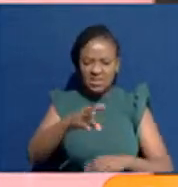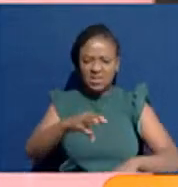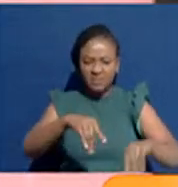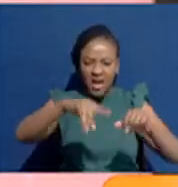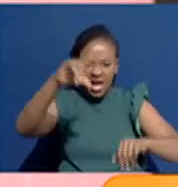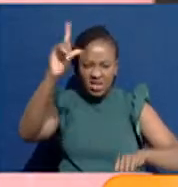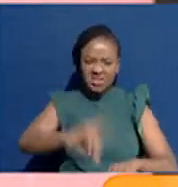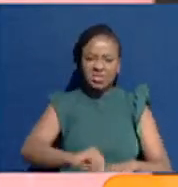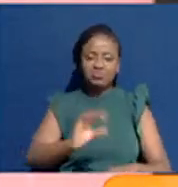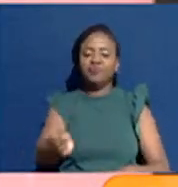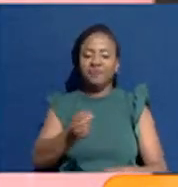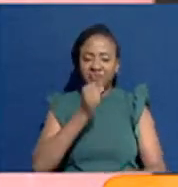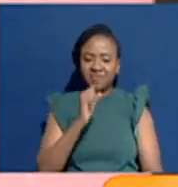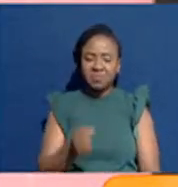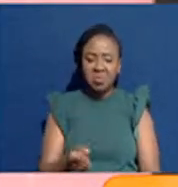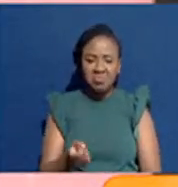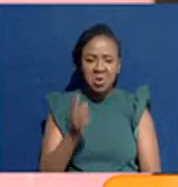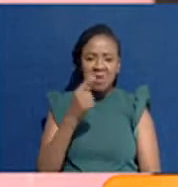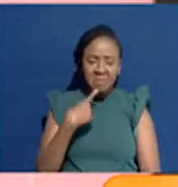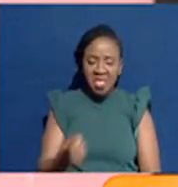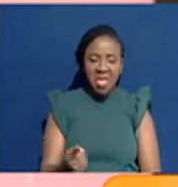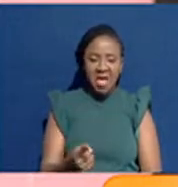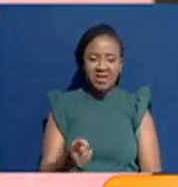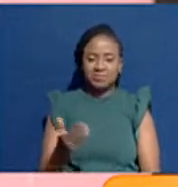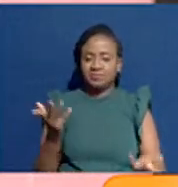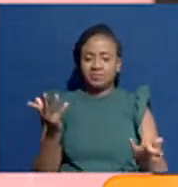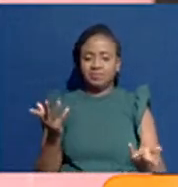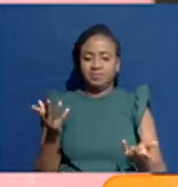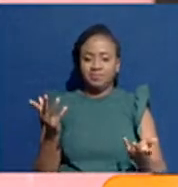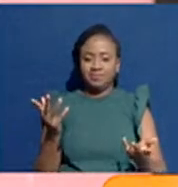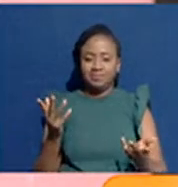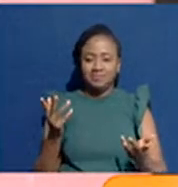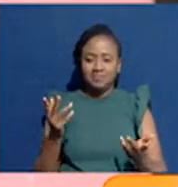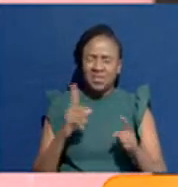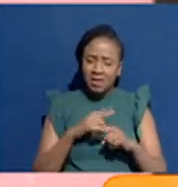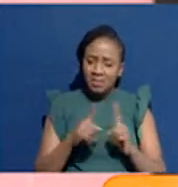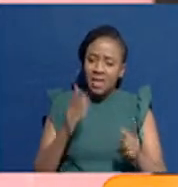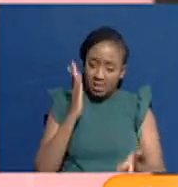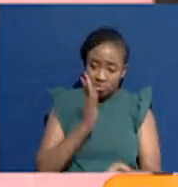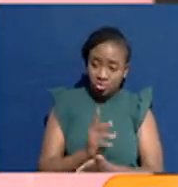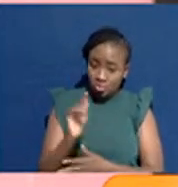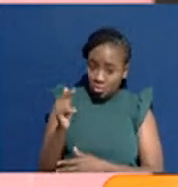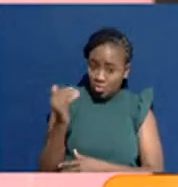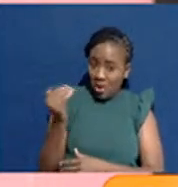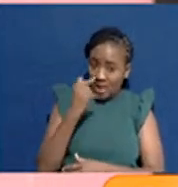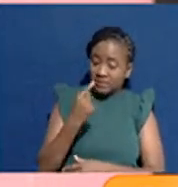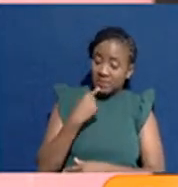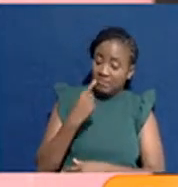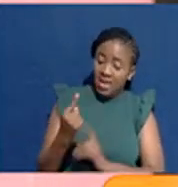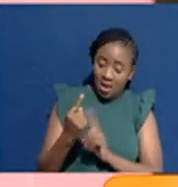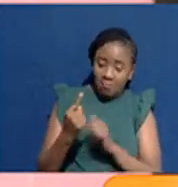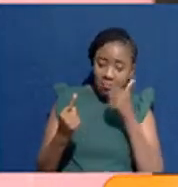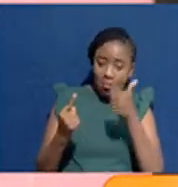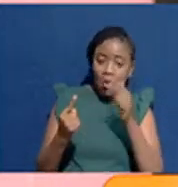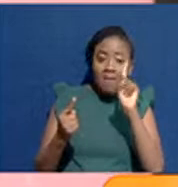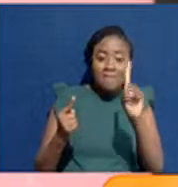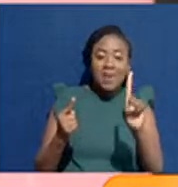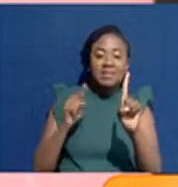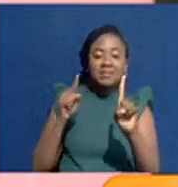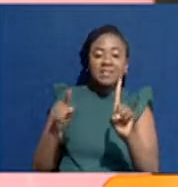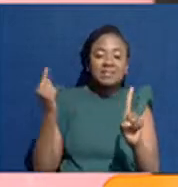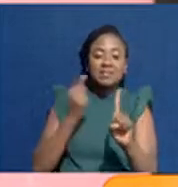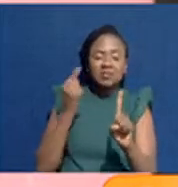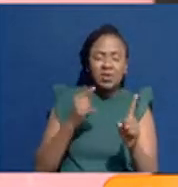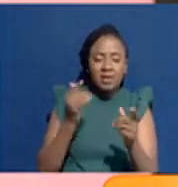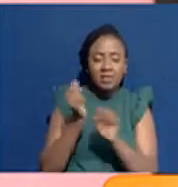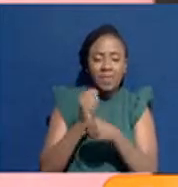be 50 shillings, 100 shillings. While the request is good, but you know, it is just hyping public mood.